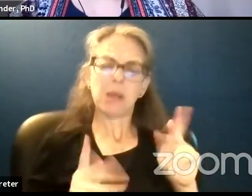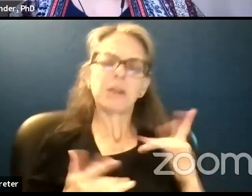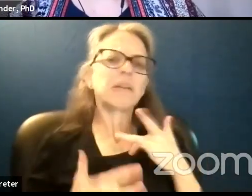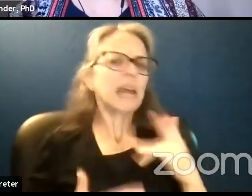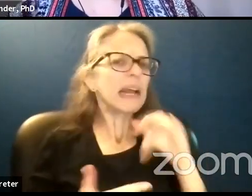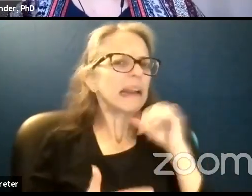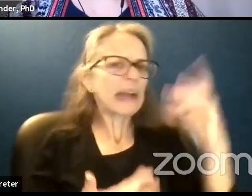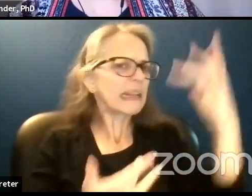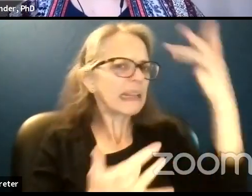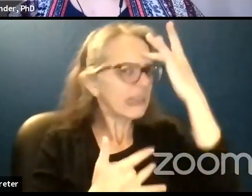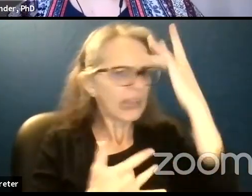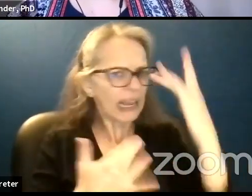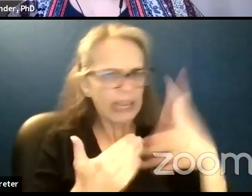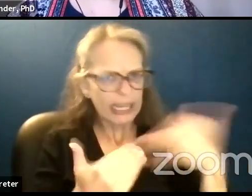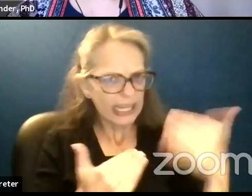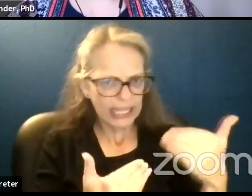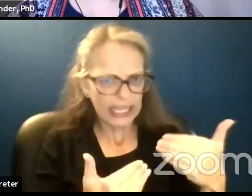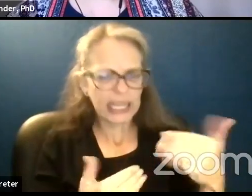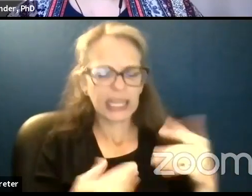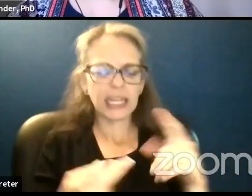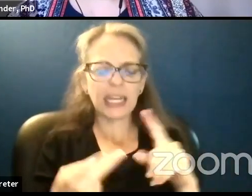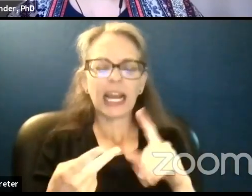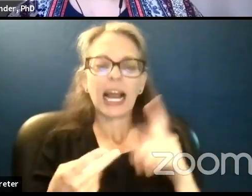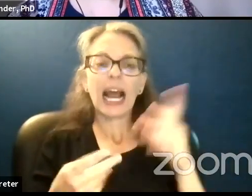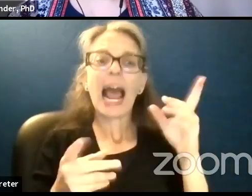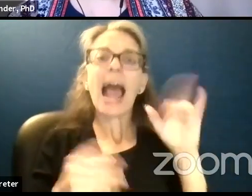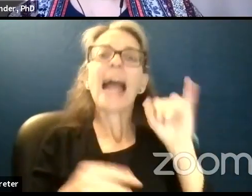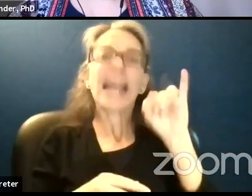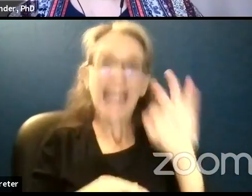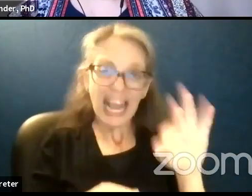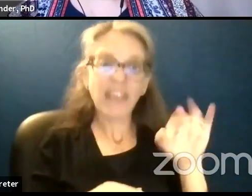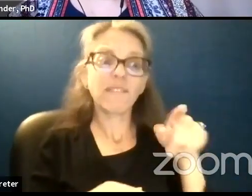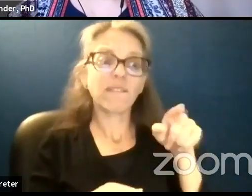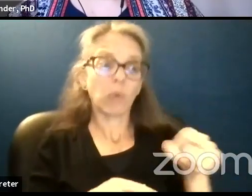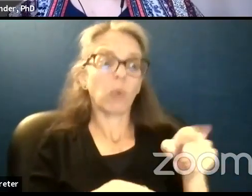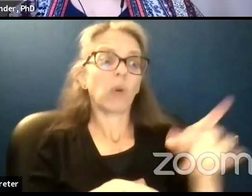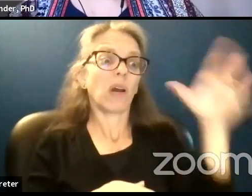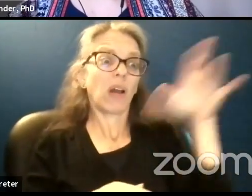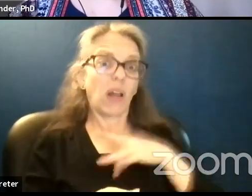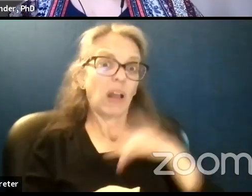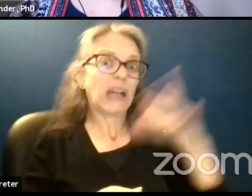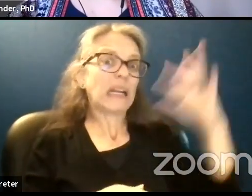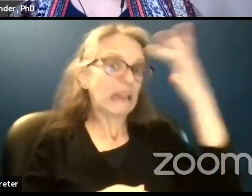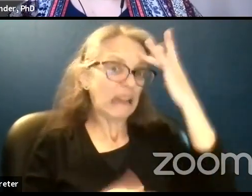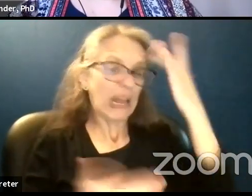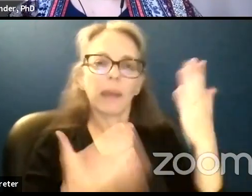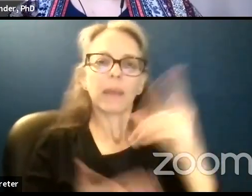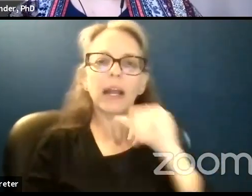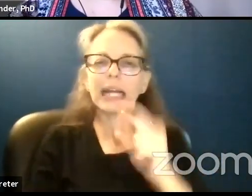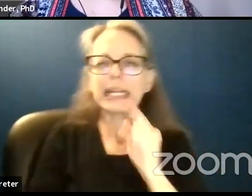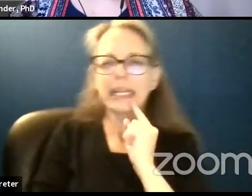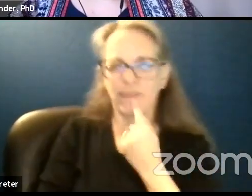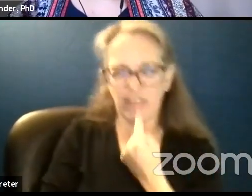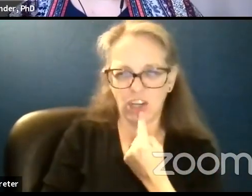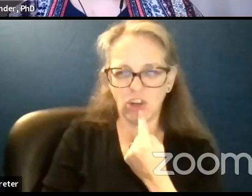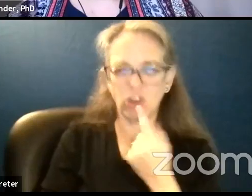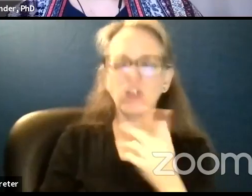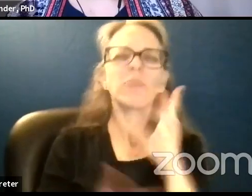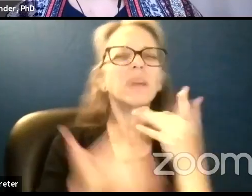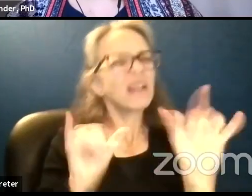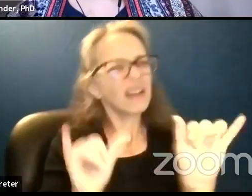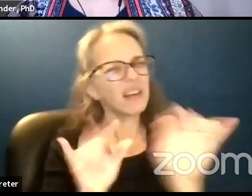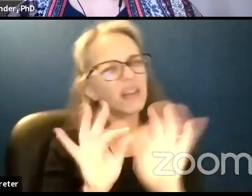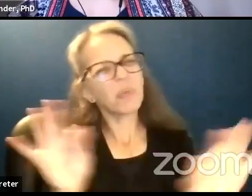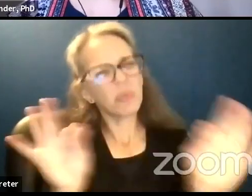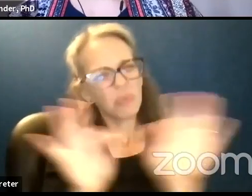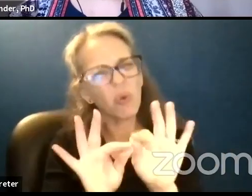you are less likely to get sick with COVID or severe or get hospitalized for COVID. Even so, it's still important to take